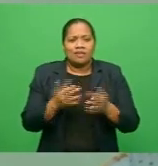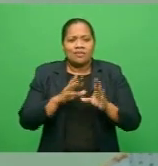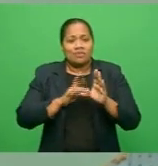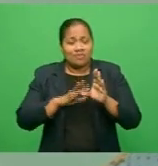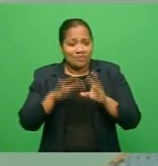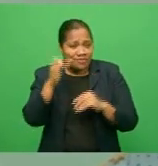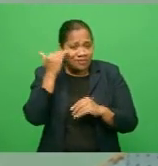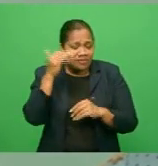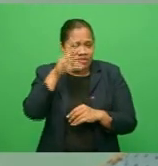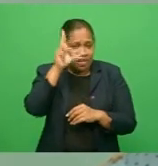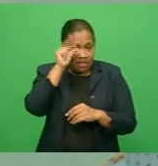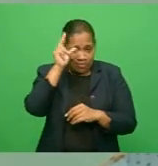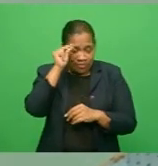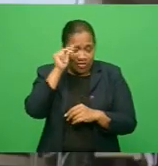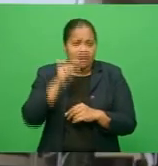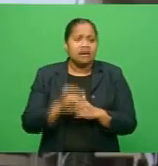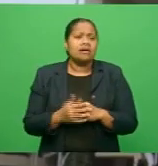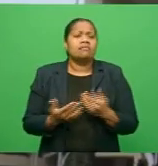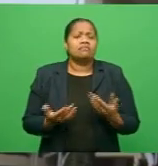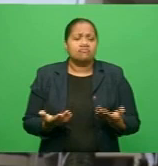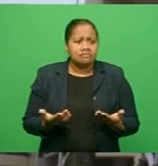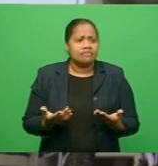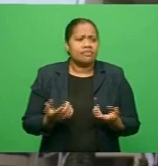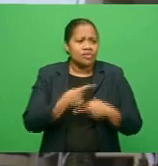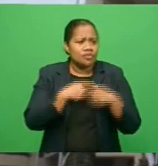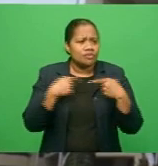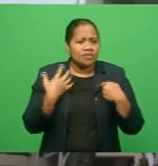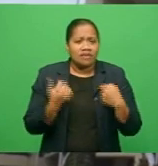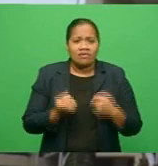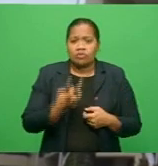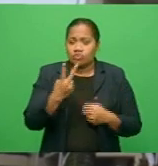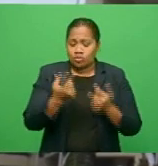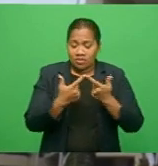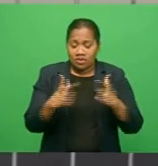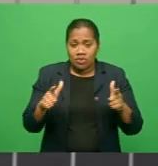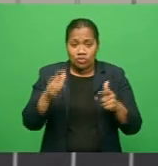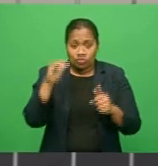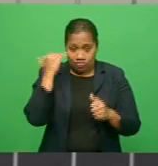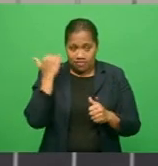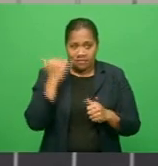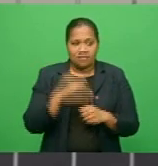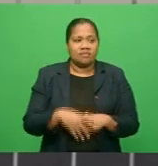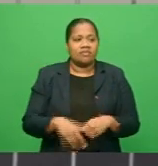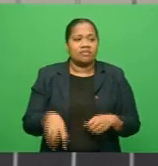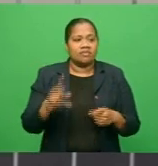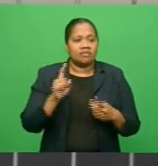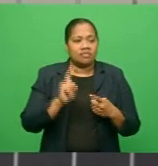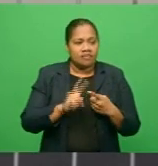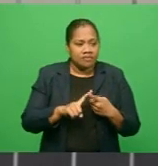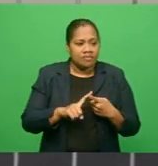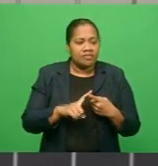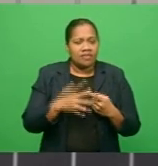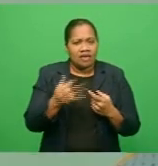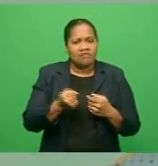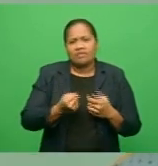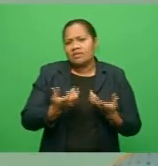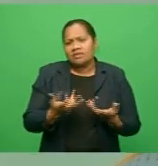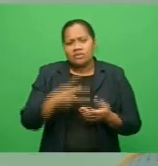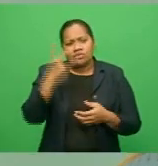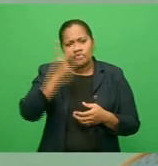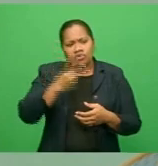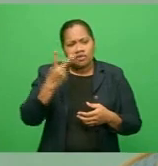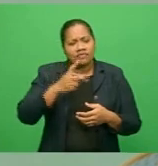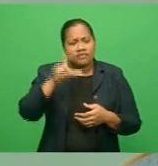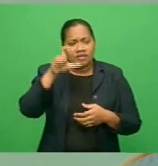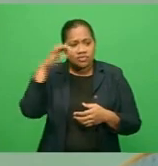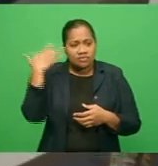a library, and as well as we have 2 language rooms here. So there are in total 12 classrooms in